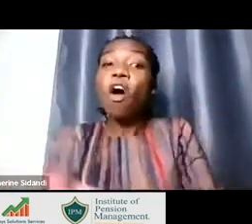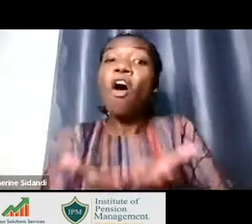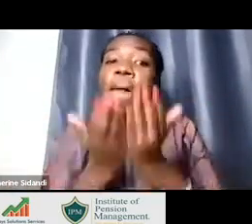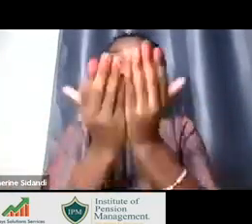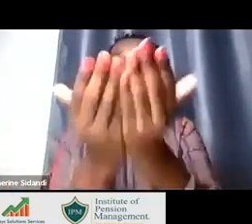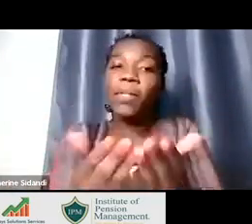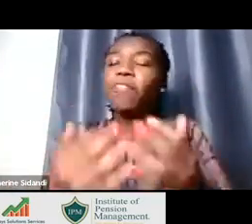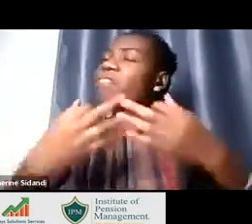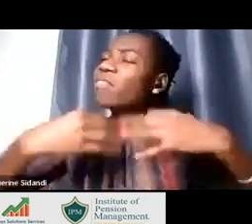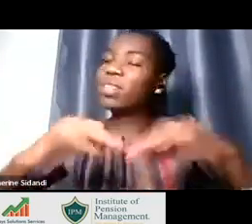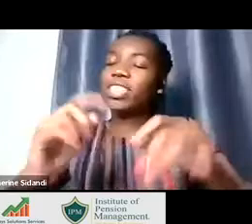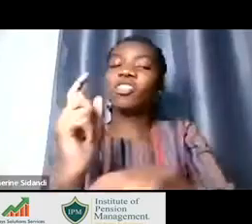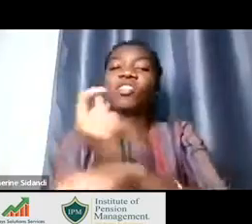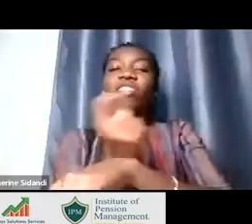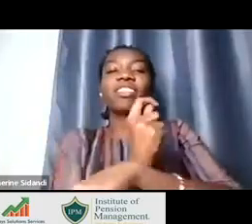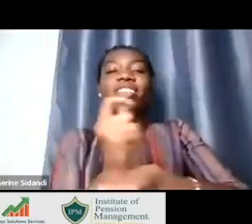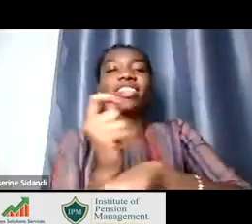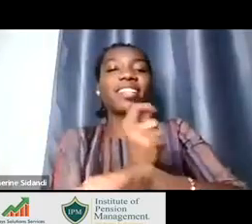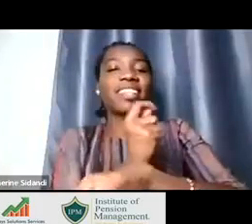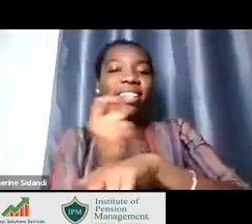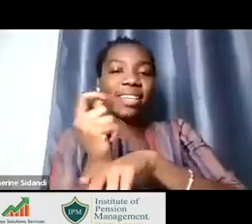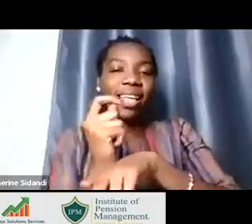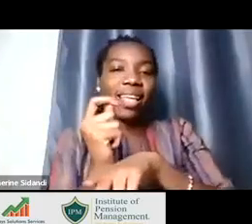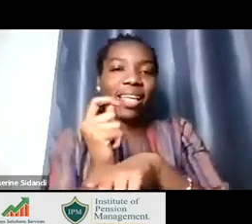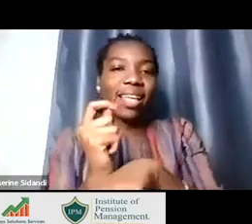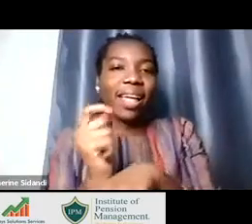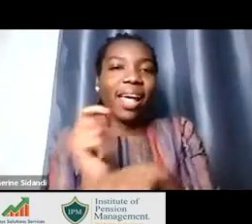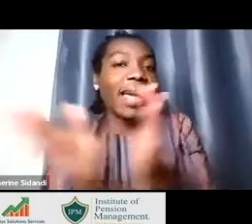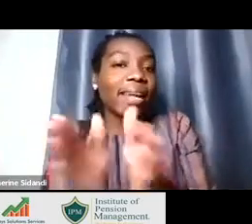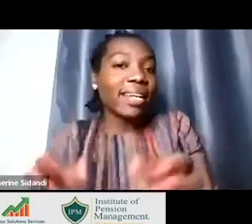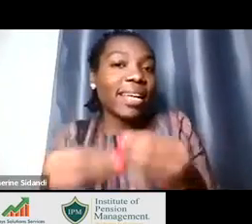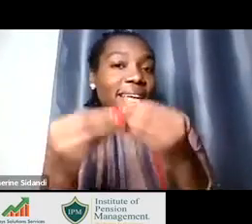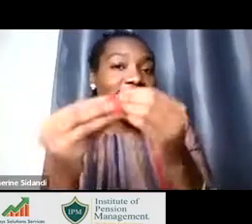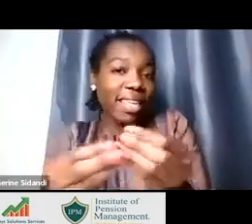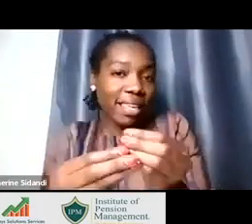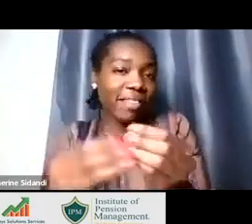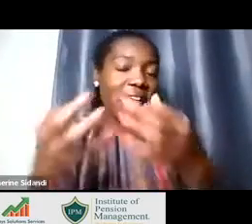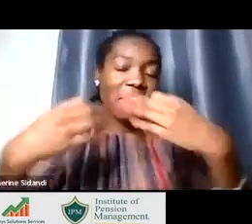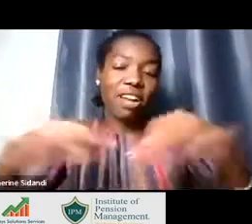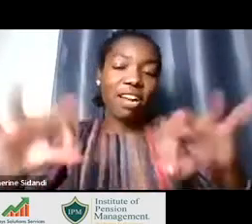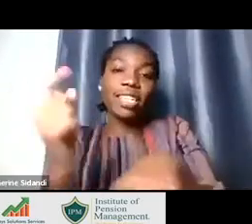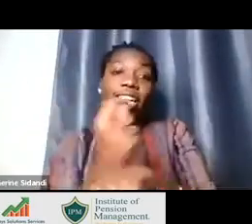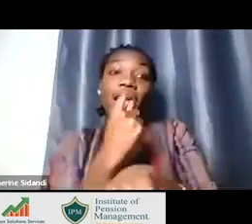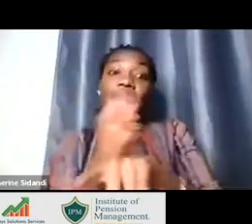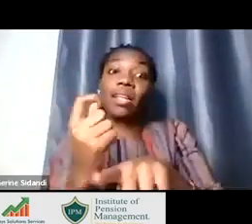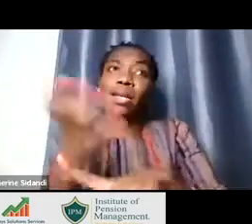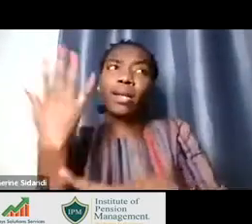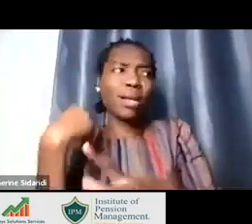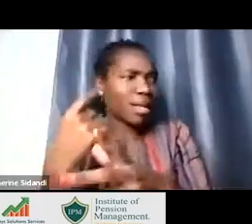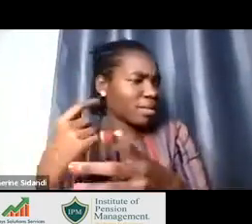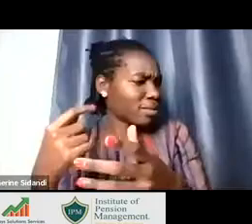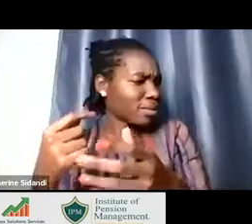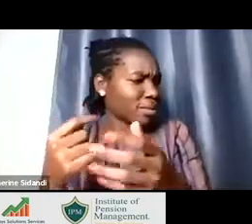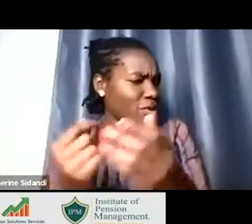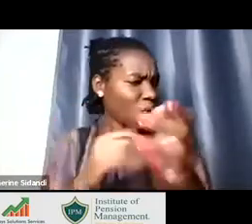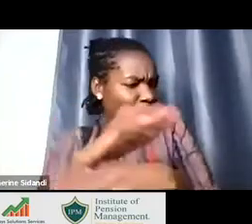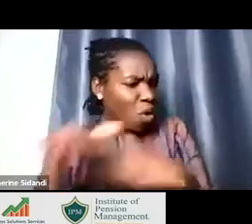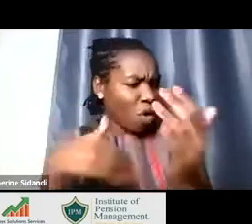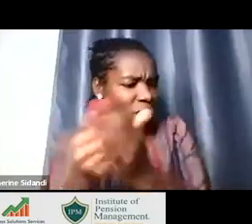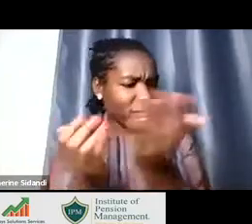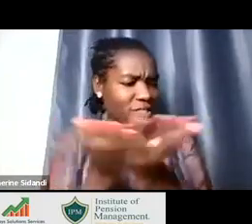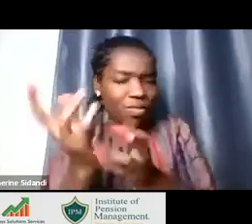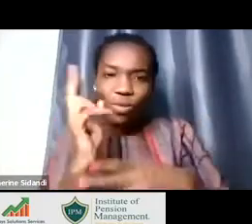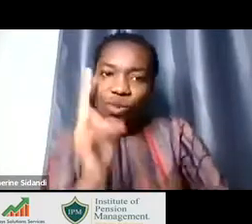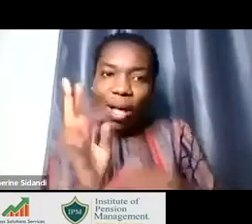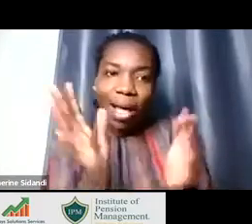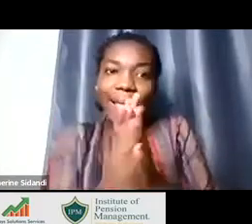free training. They have been giving us free trainings for the last, I think, the whole of season 2. And quite a number of